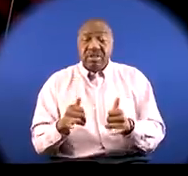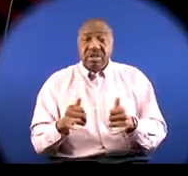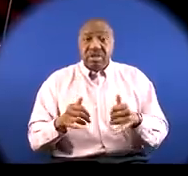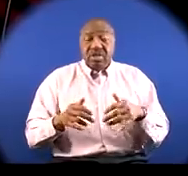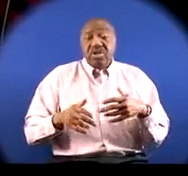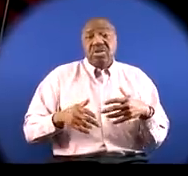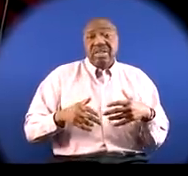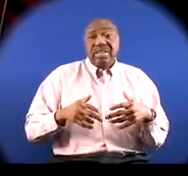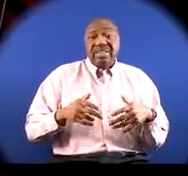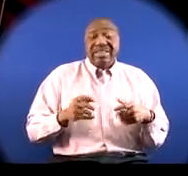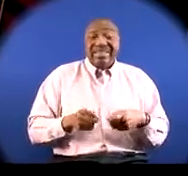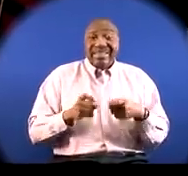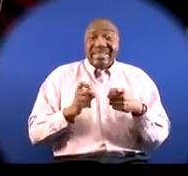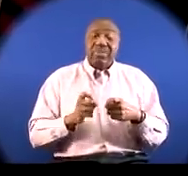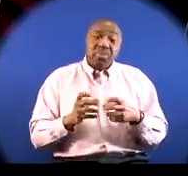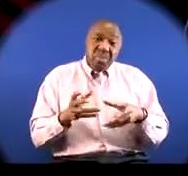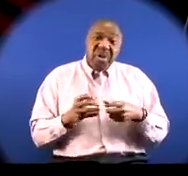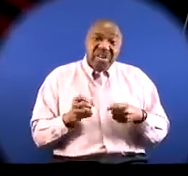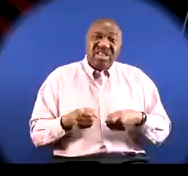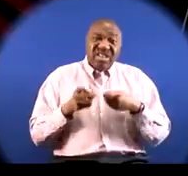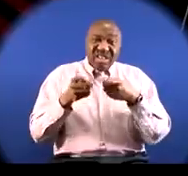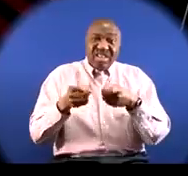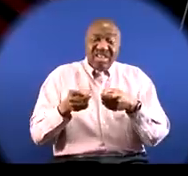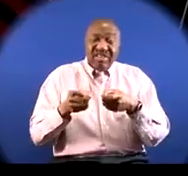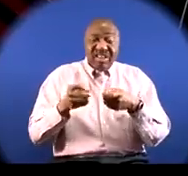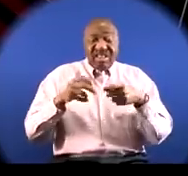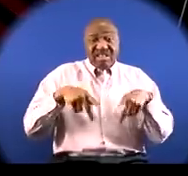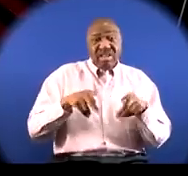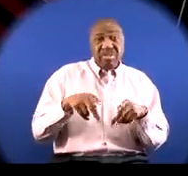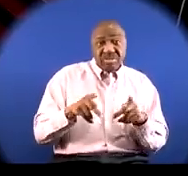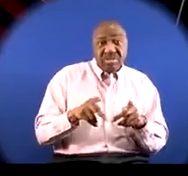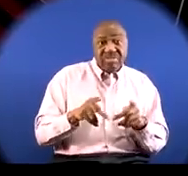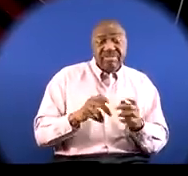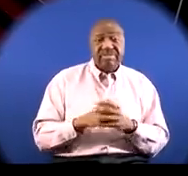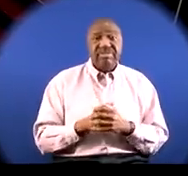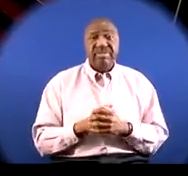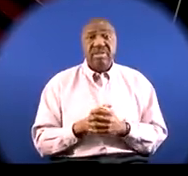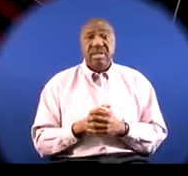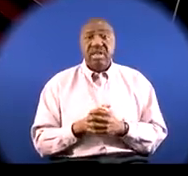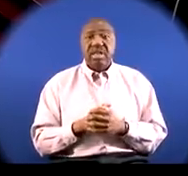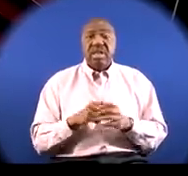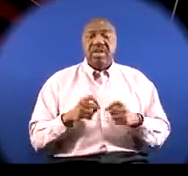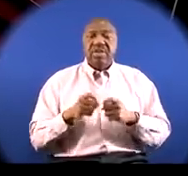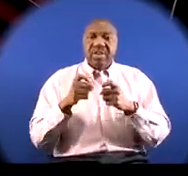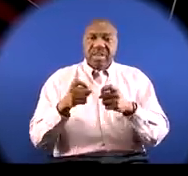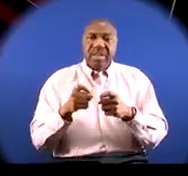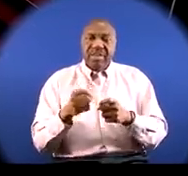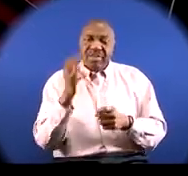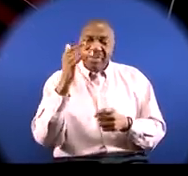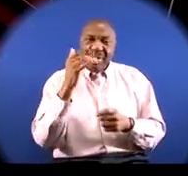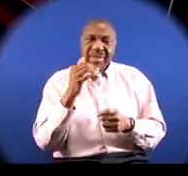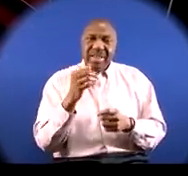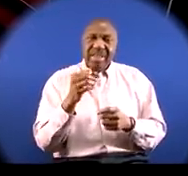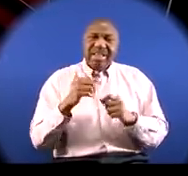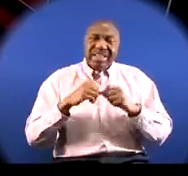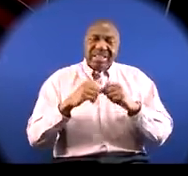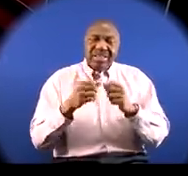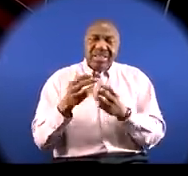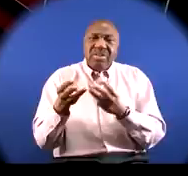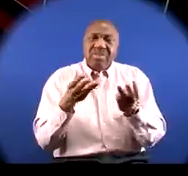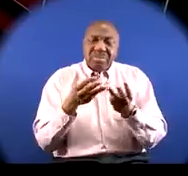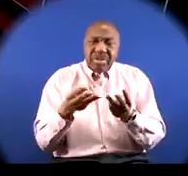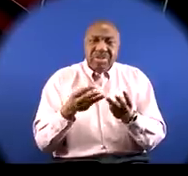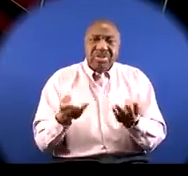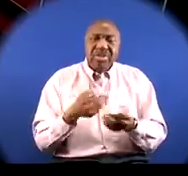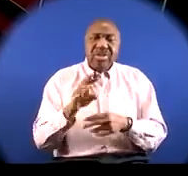to offer to the Lord that which will allow us to continue to do the work of ministry here at Wheeler Avenue Baptist